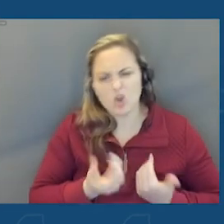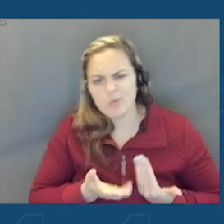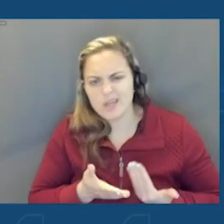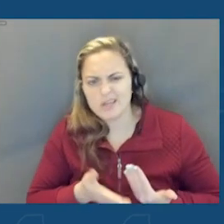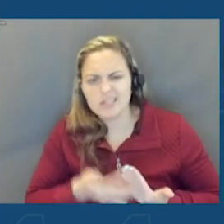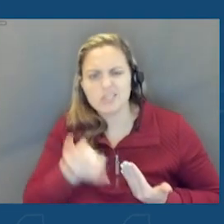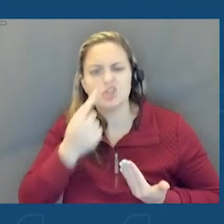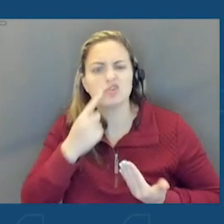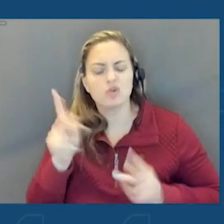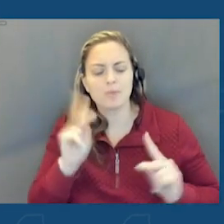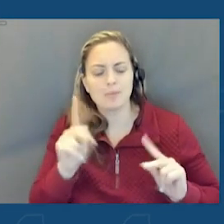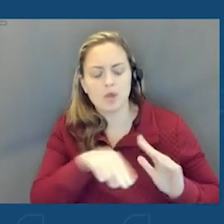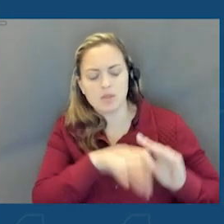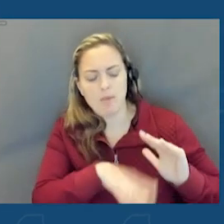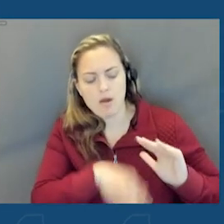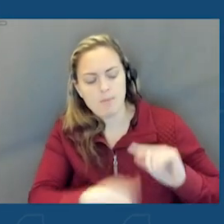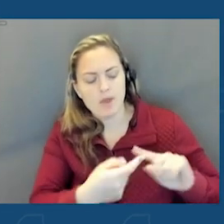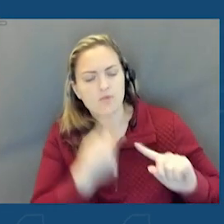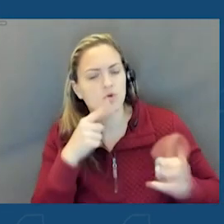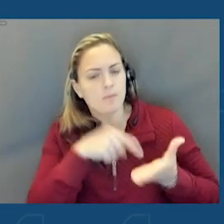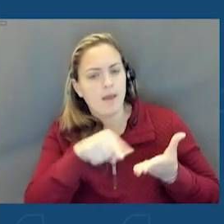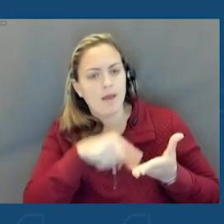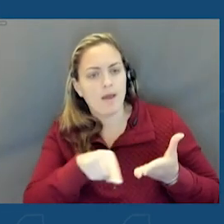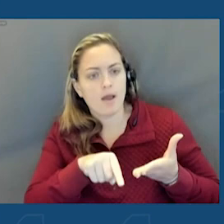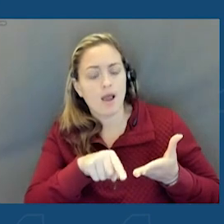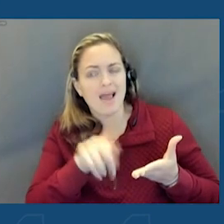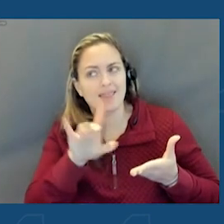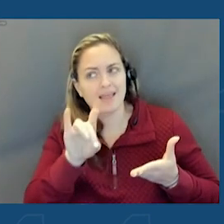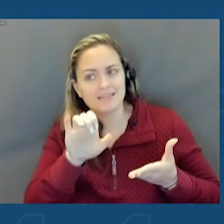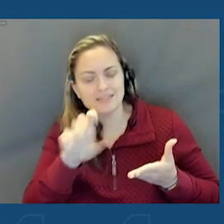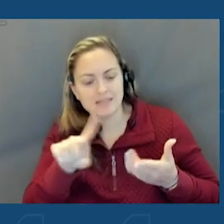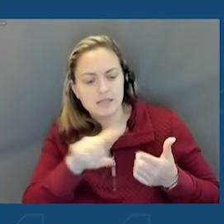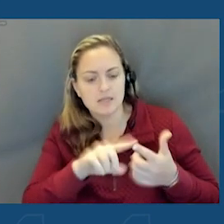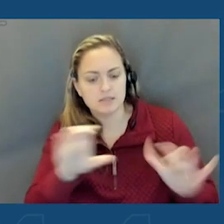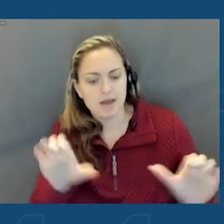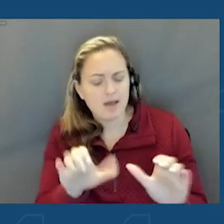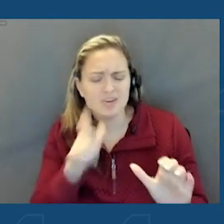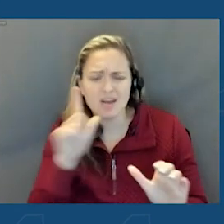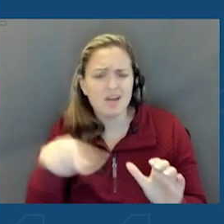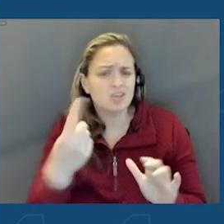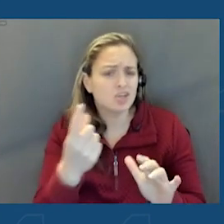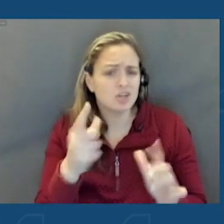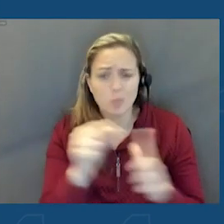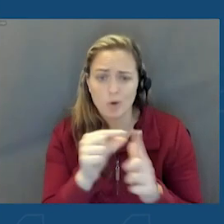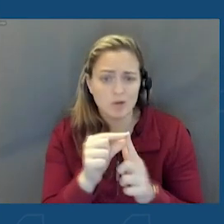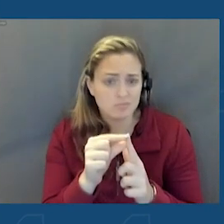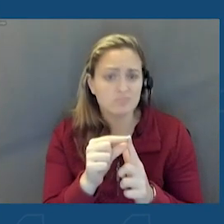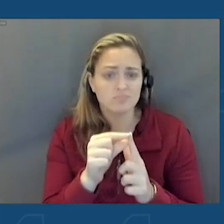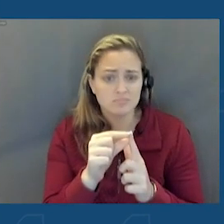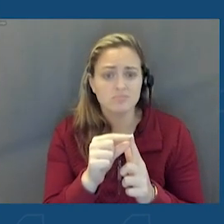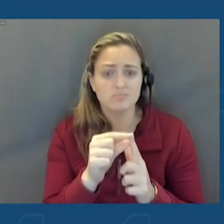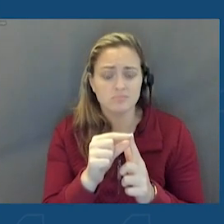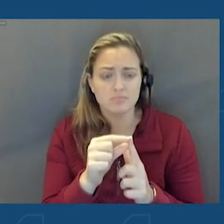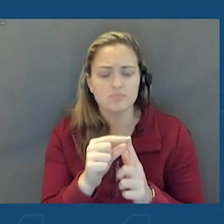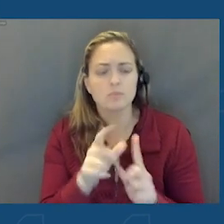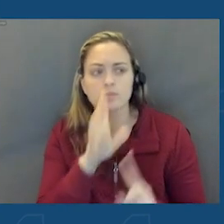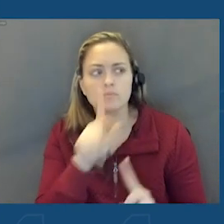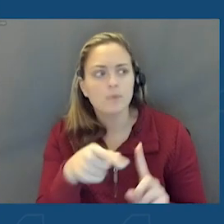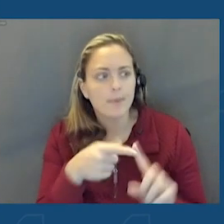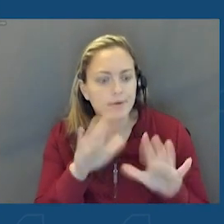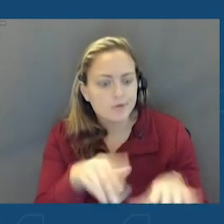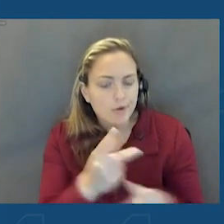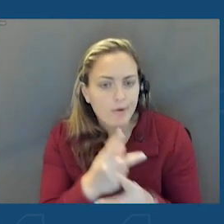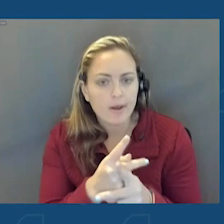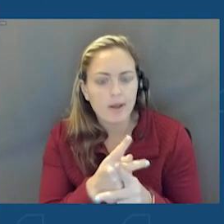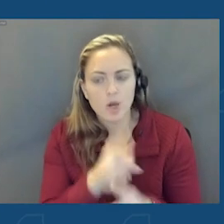the pay scale. And Governor, that's about deeds and actions. It's not just about words. And when we talk about childcare and your